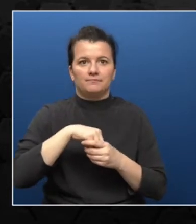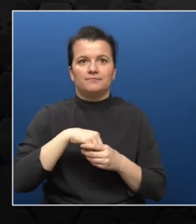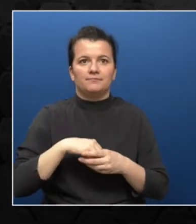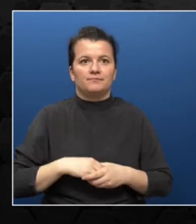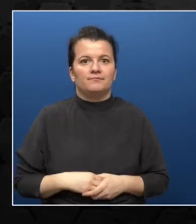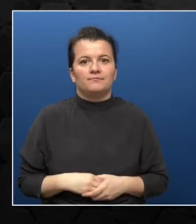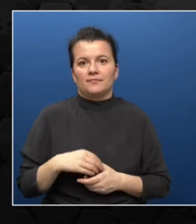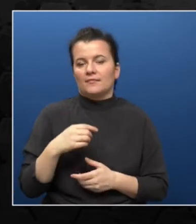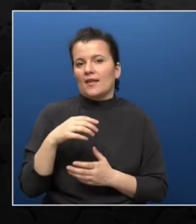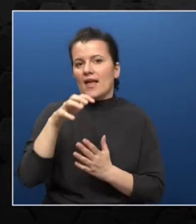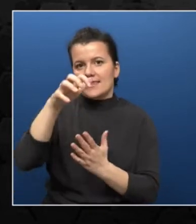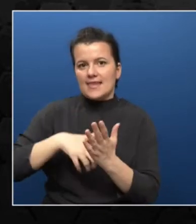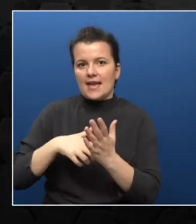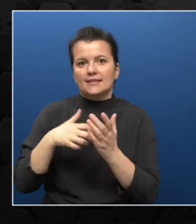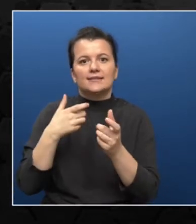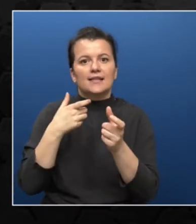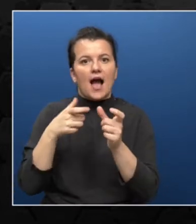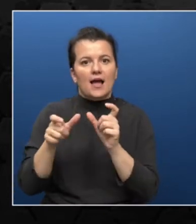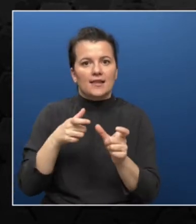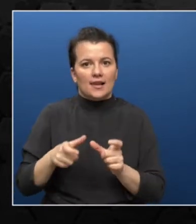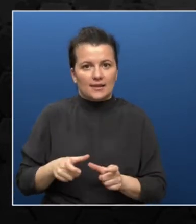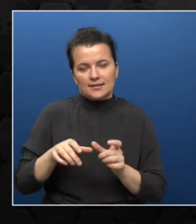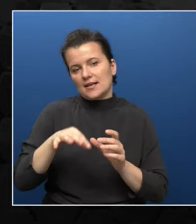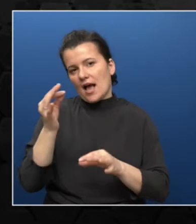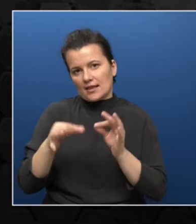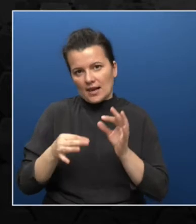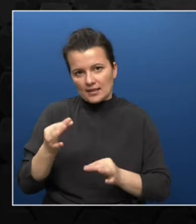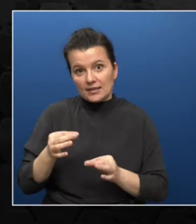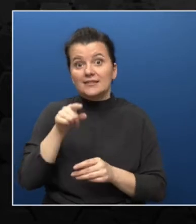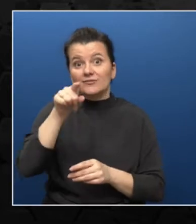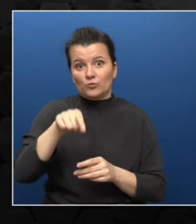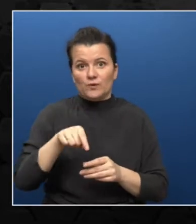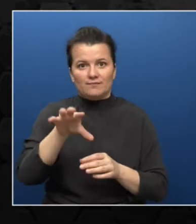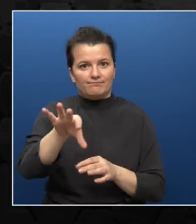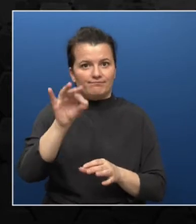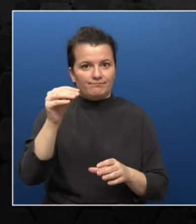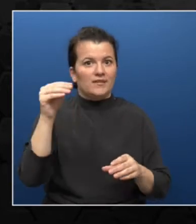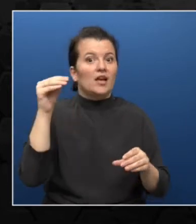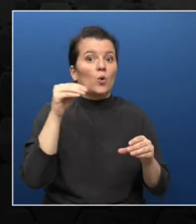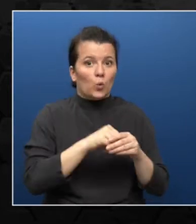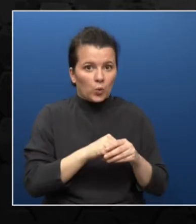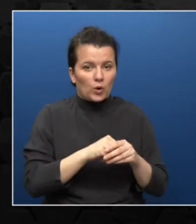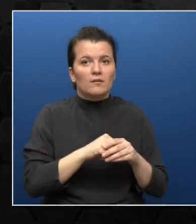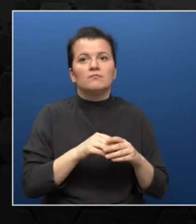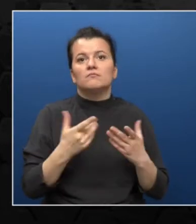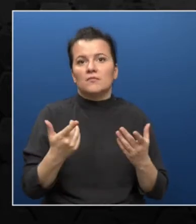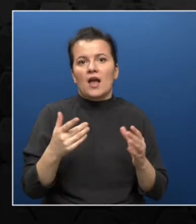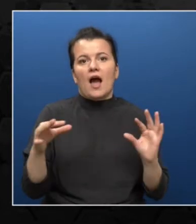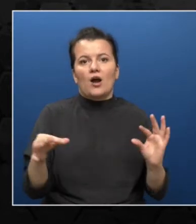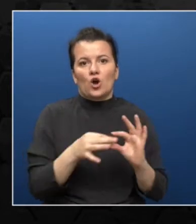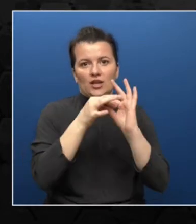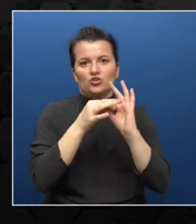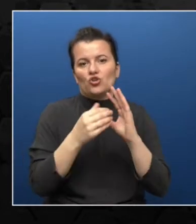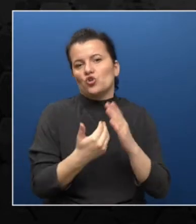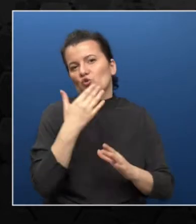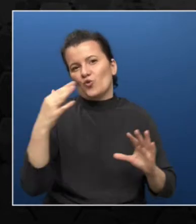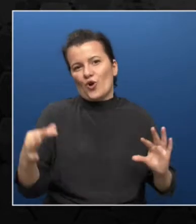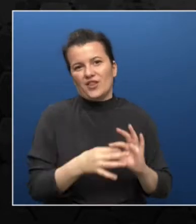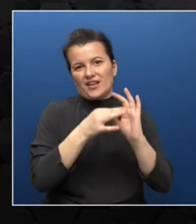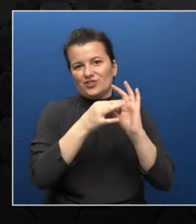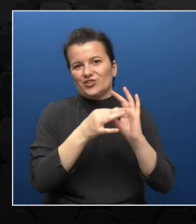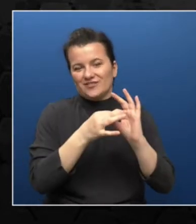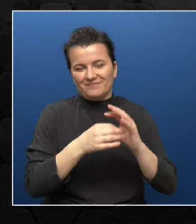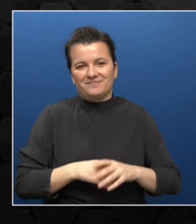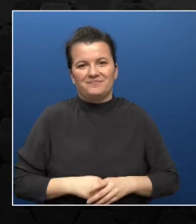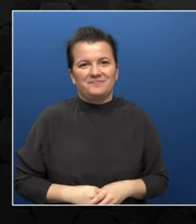analytics service, and you can click add connection or add new connection. So for that, you